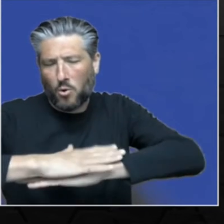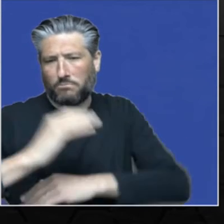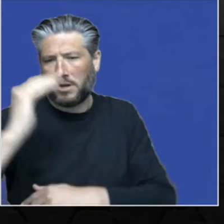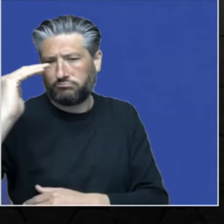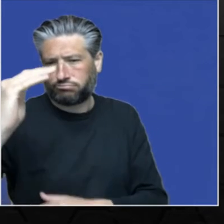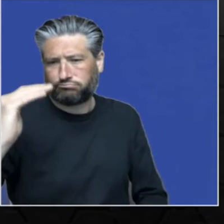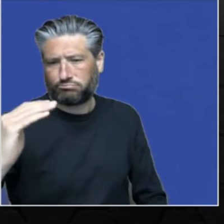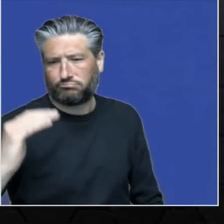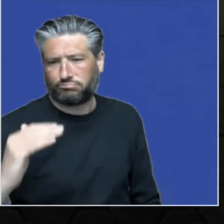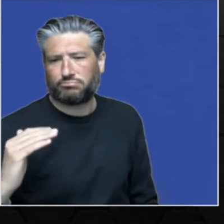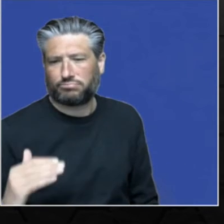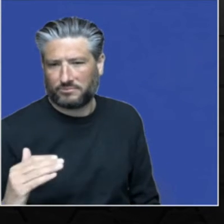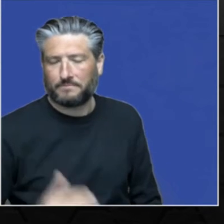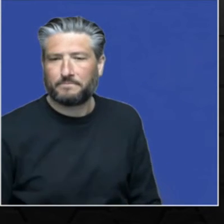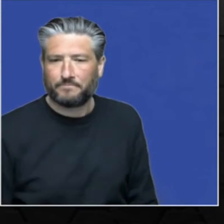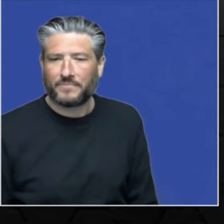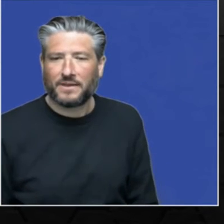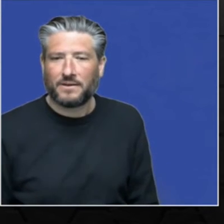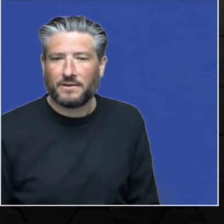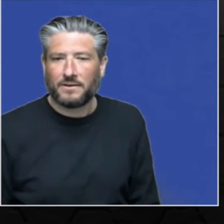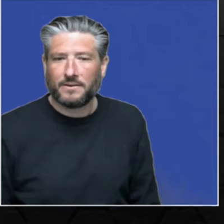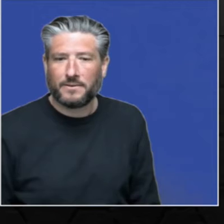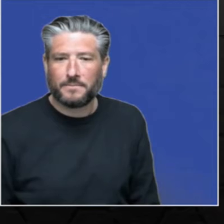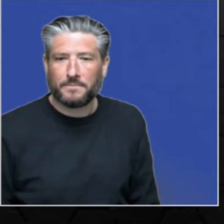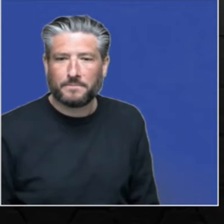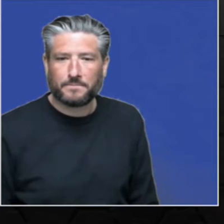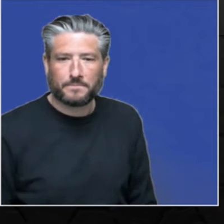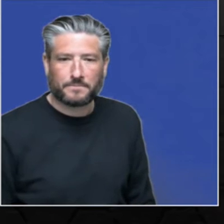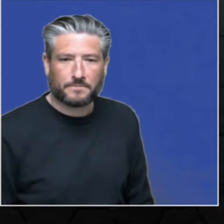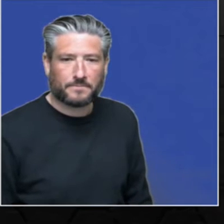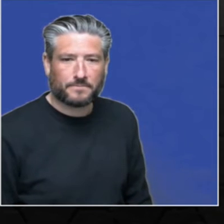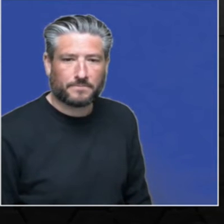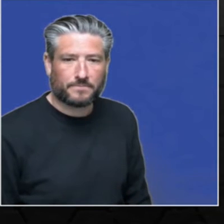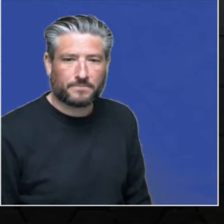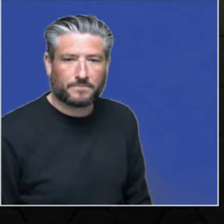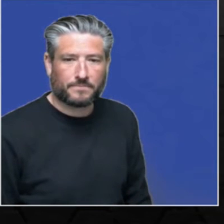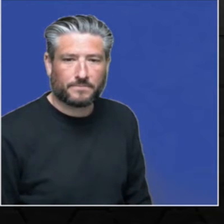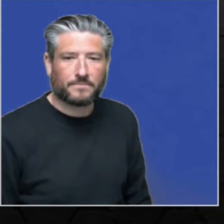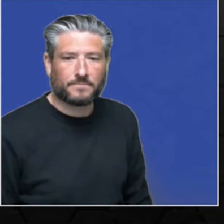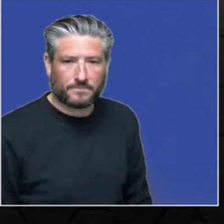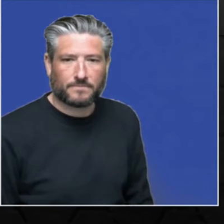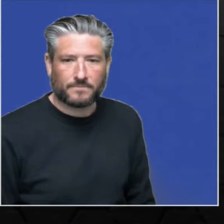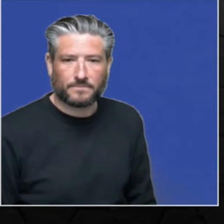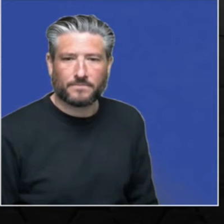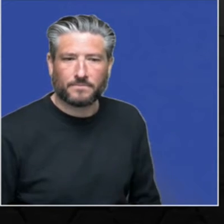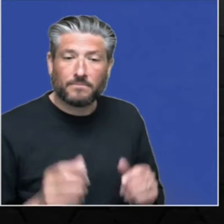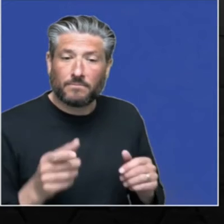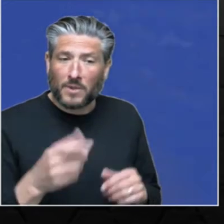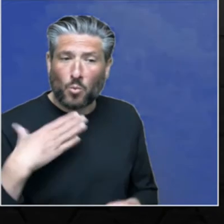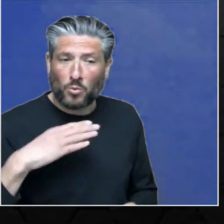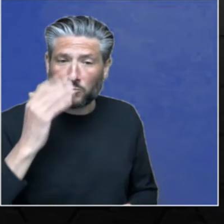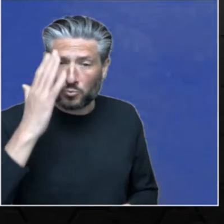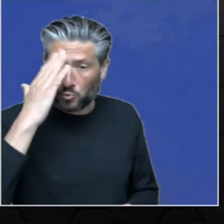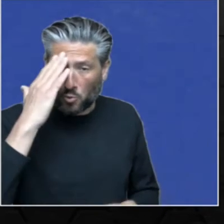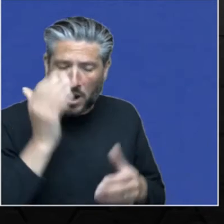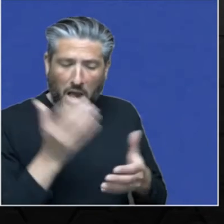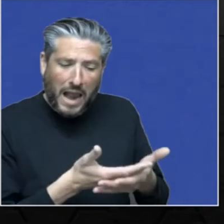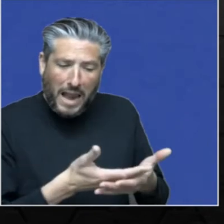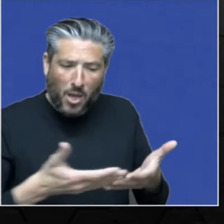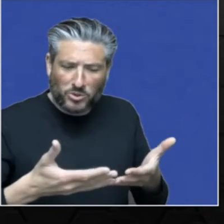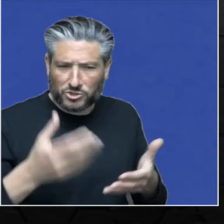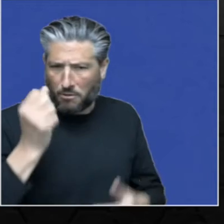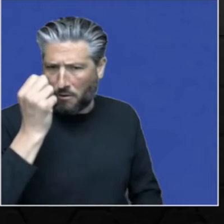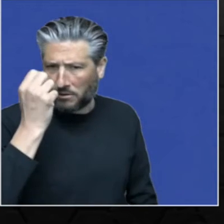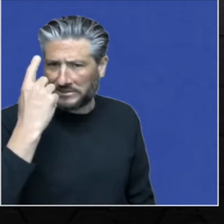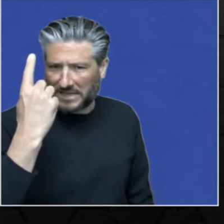see it soon. And also, if you want to dive into language understanding, you can go to luis.ai/home if you want to learn